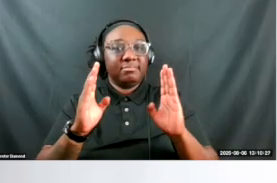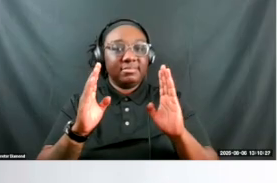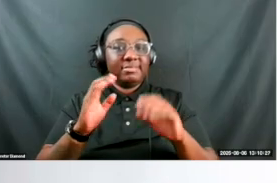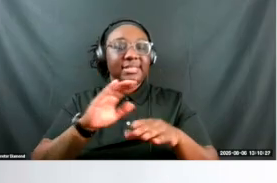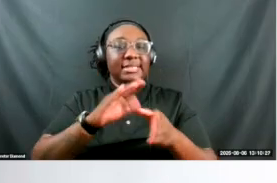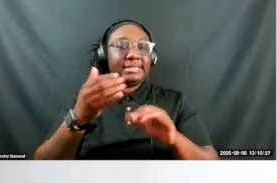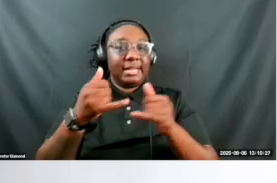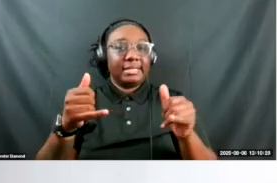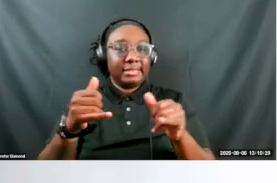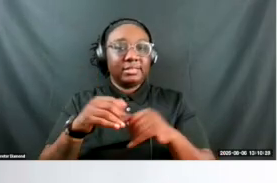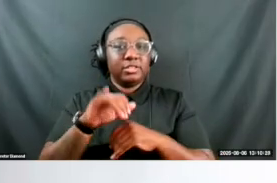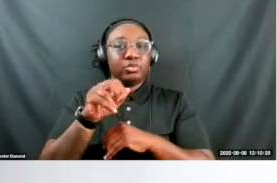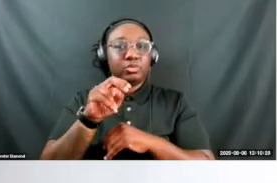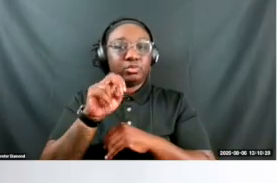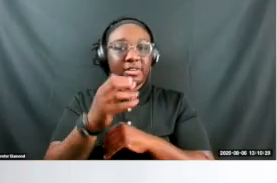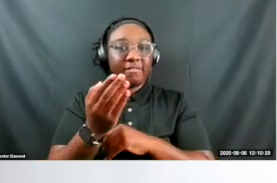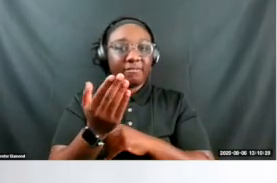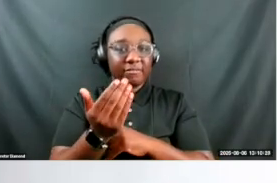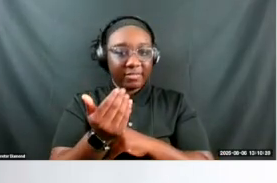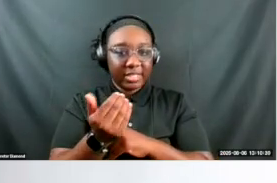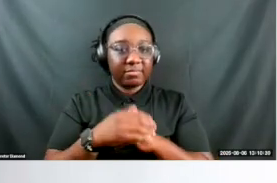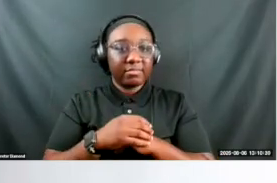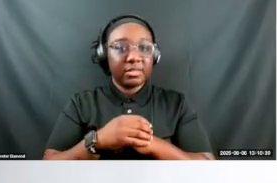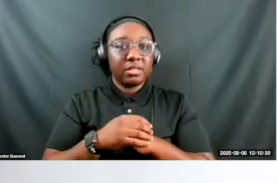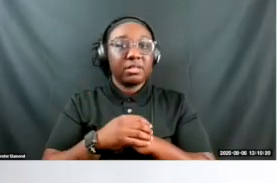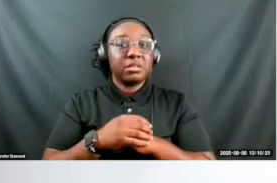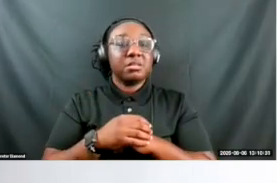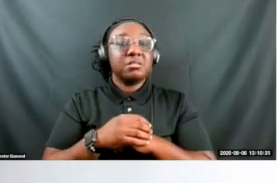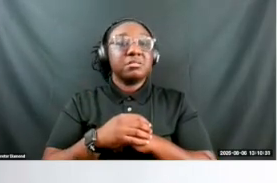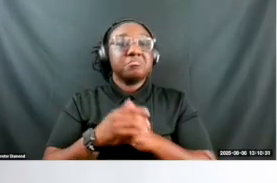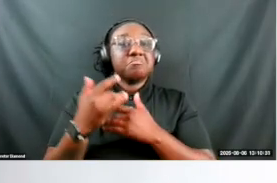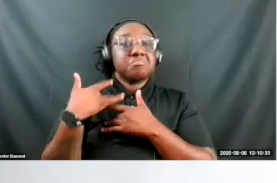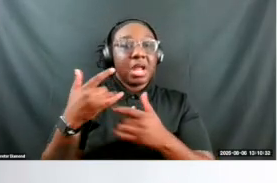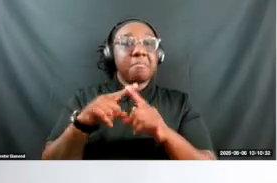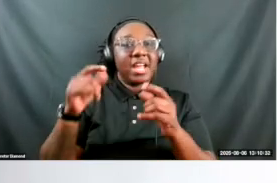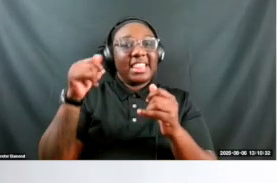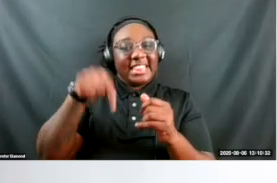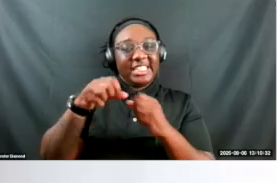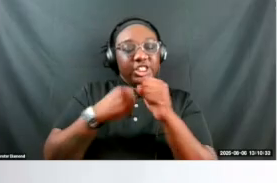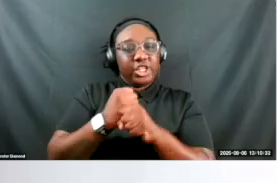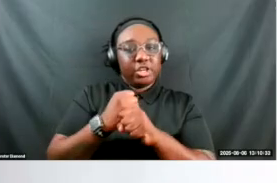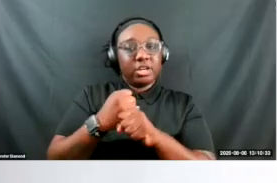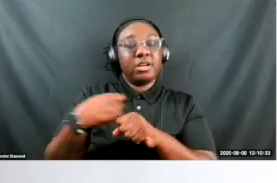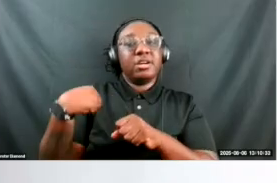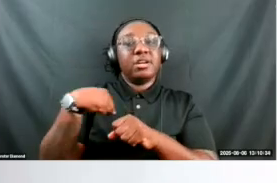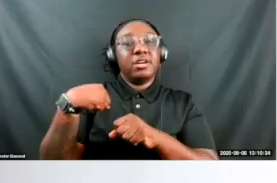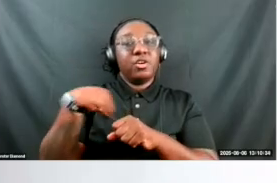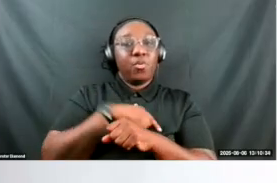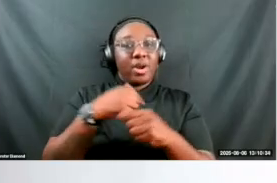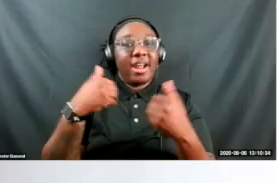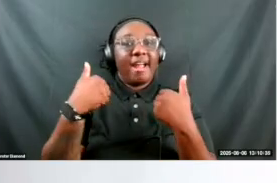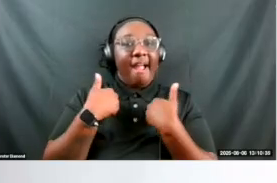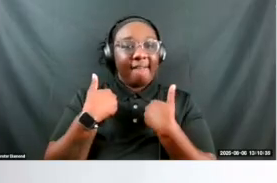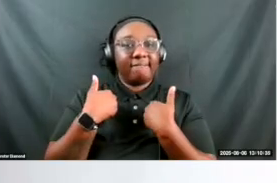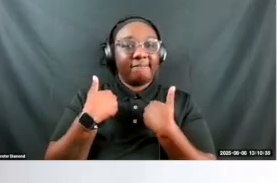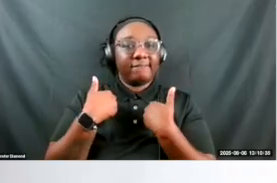odd-numbered year, the legislative session ends on September 12th. Rather than push our process out farther, we stick to our timeline